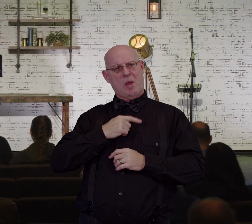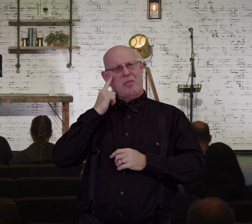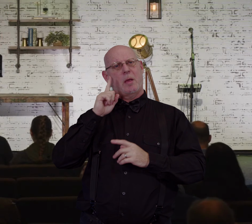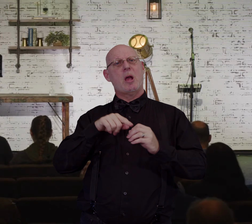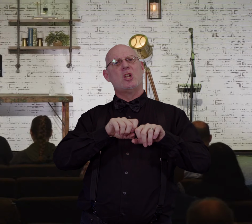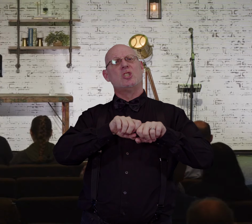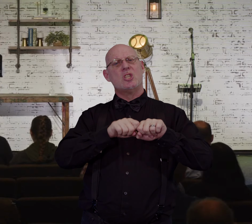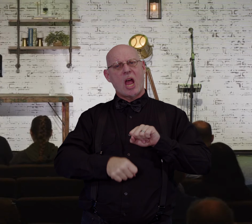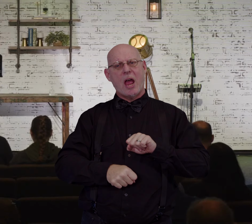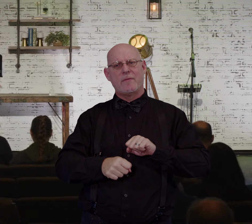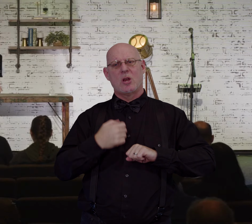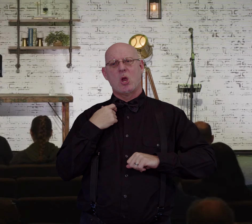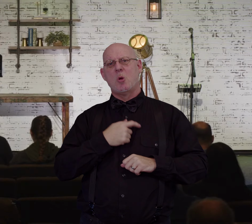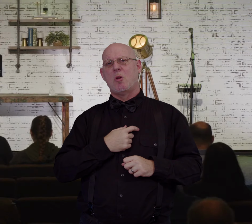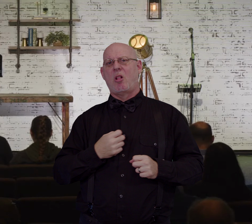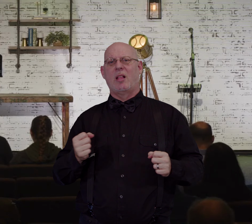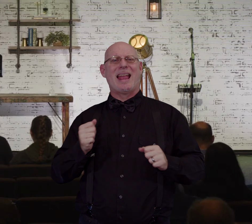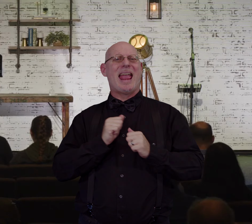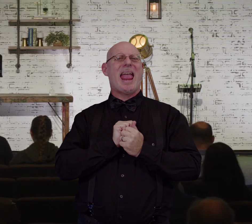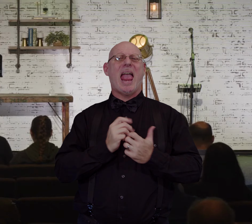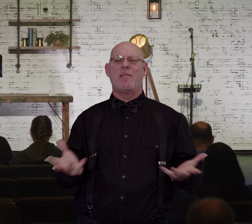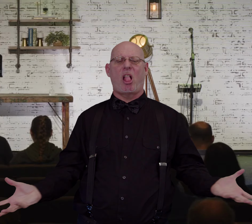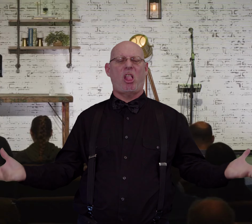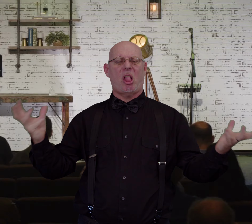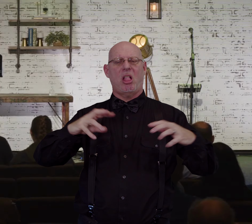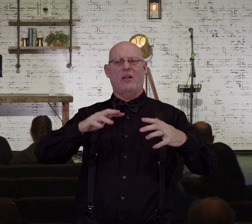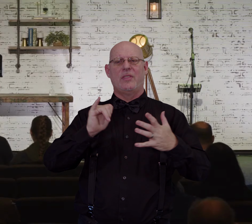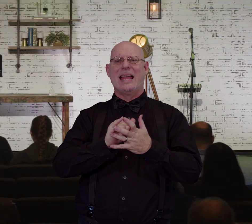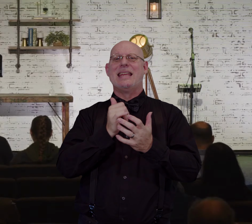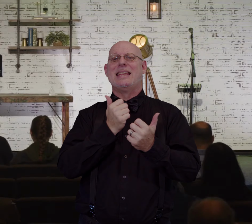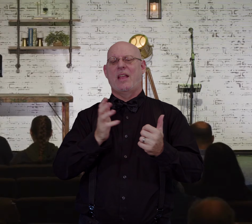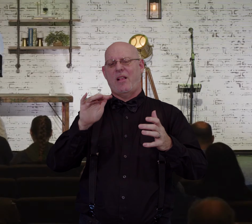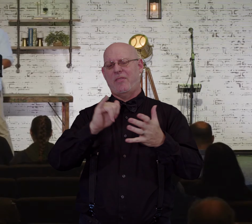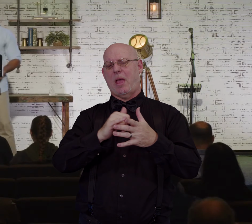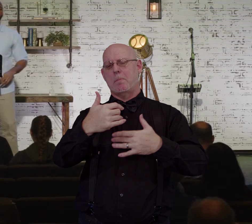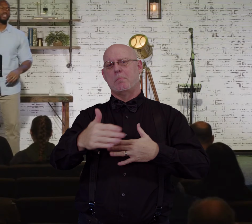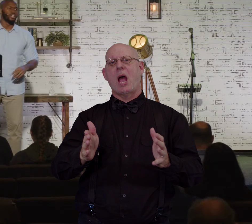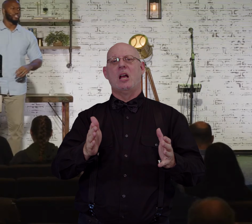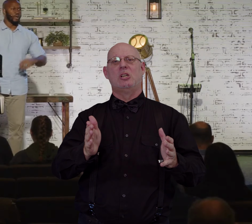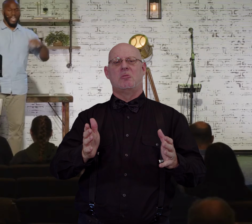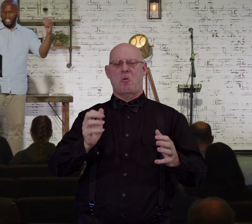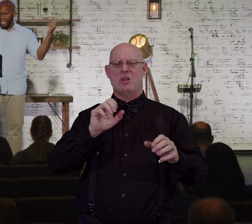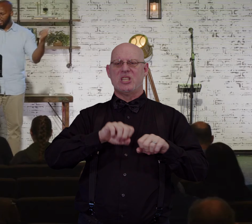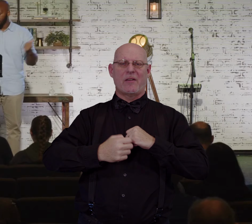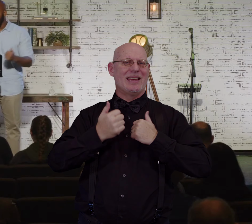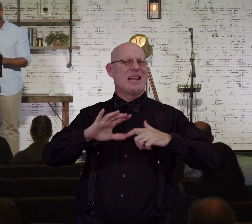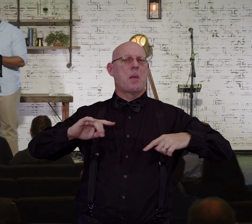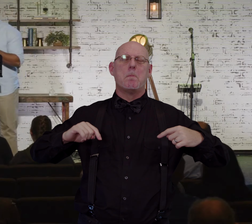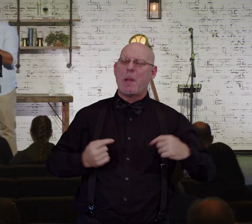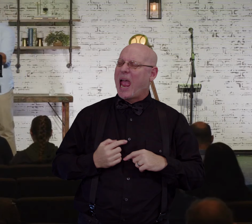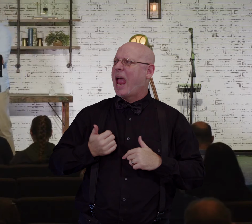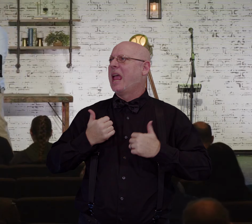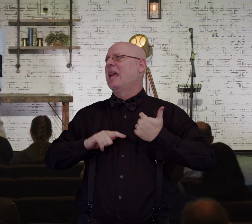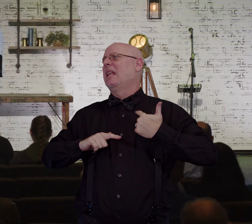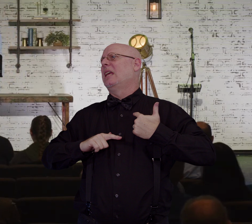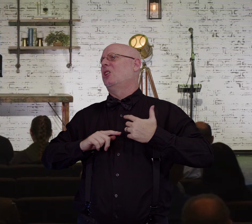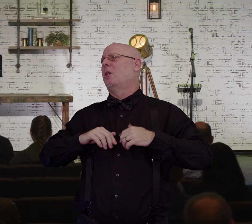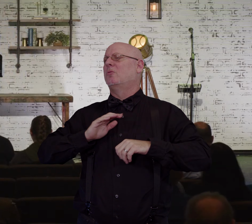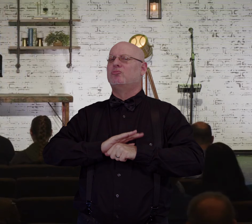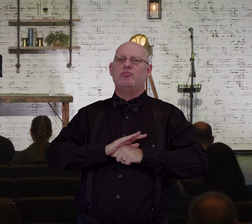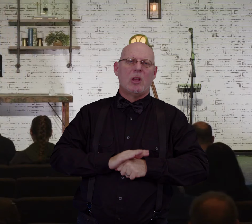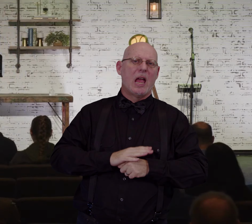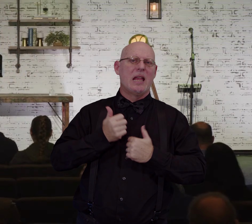about suffering, we can just throw every single thing into that vein, everything into that box. So any kind of pain, any kind of